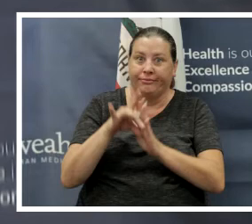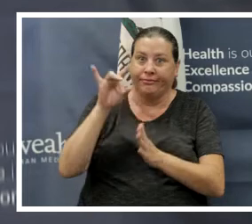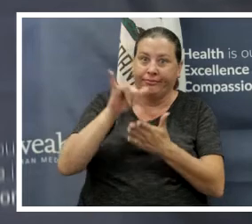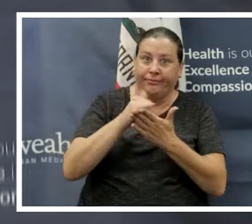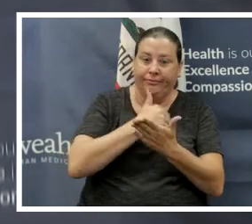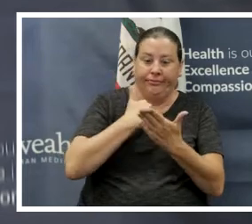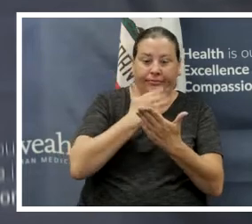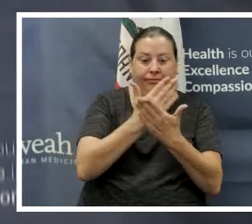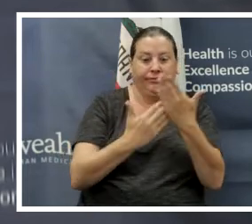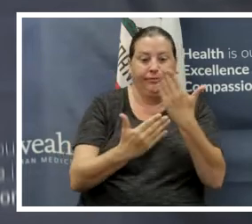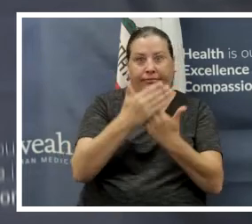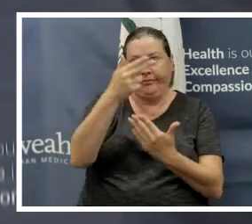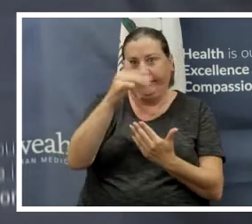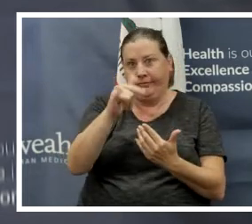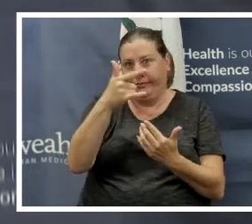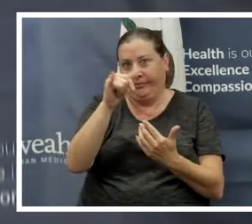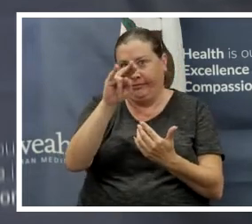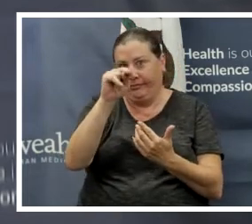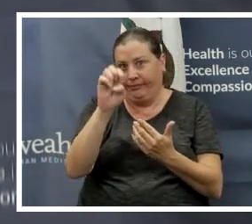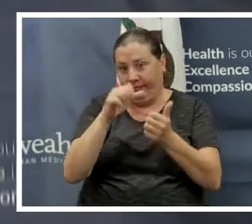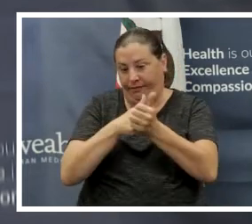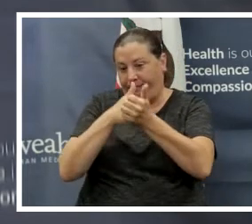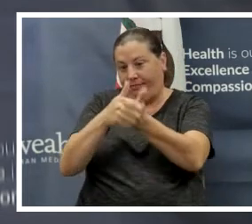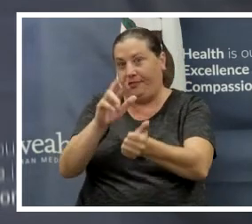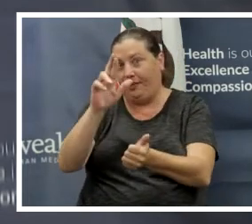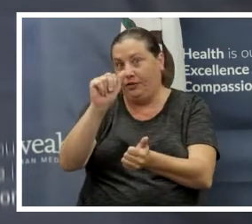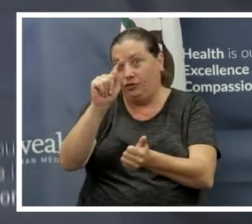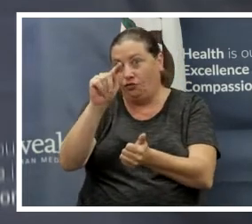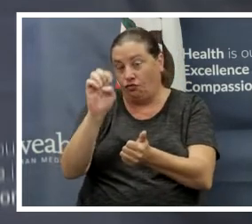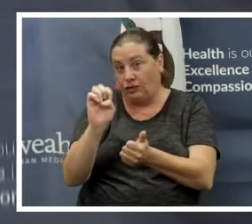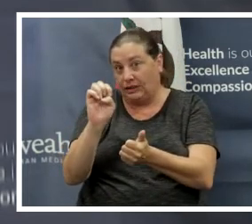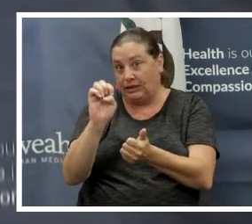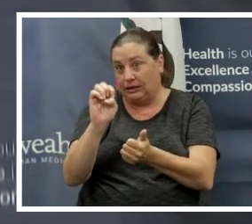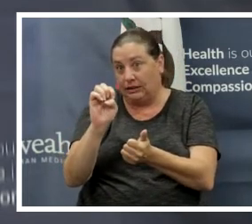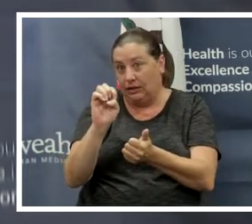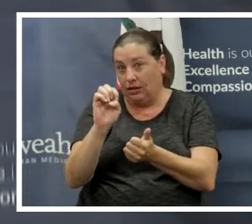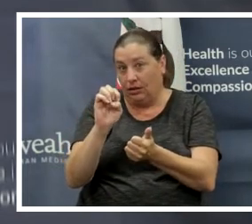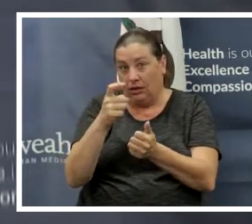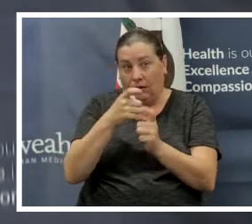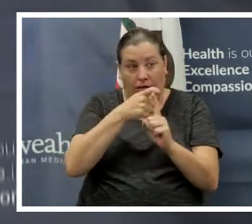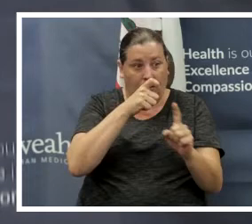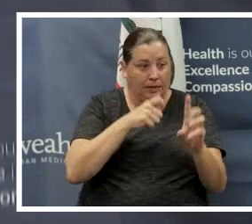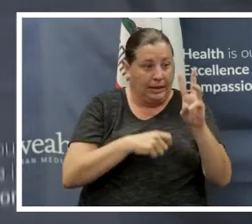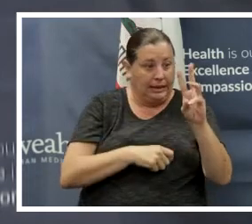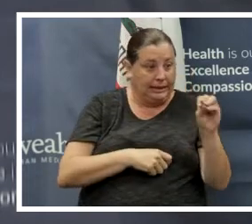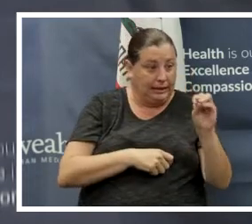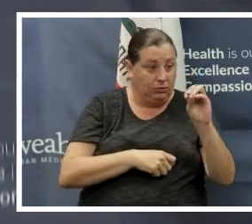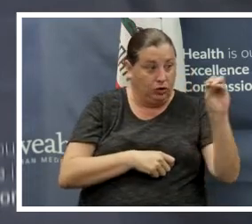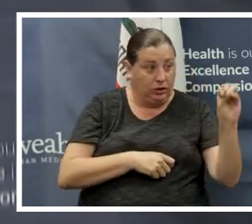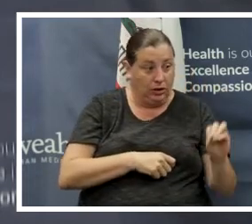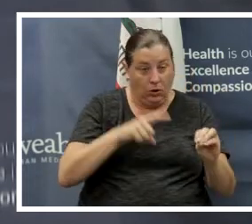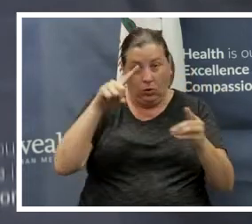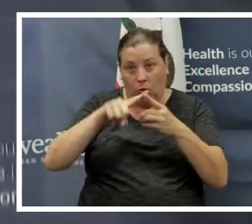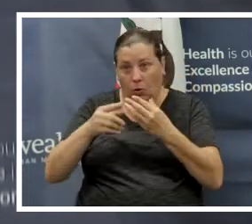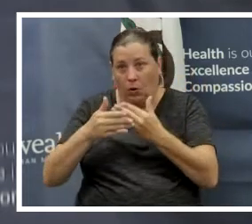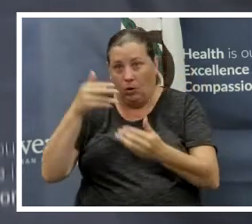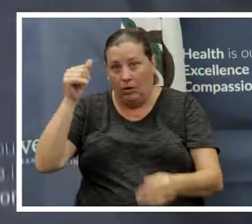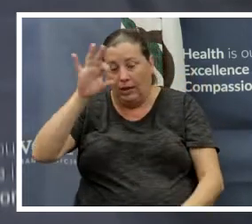rate went from, I don't know, maybe I'll say 60% to almost